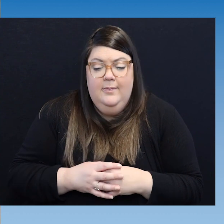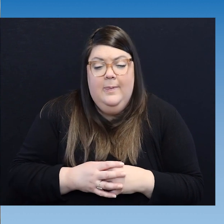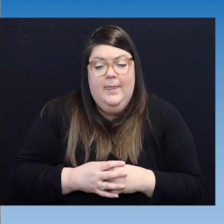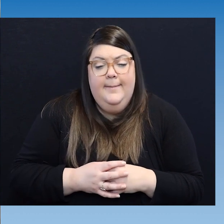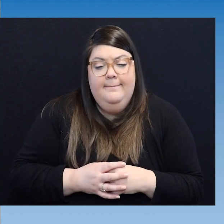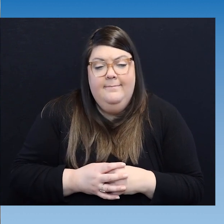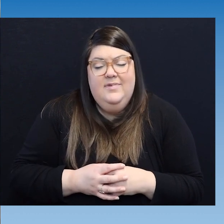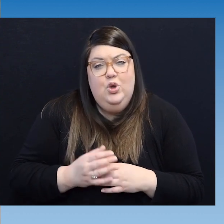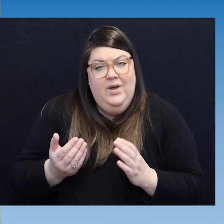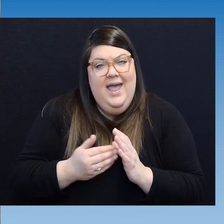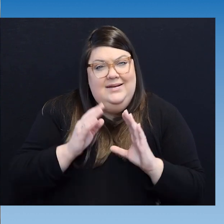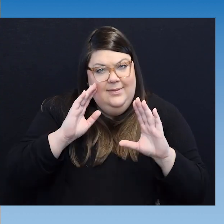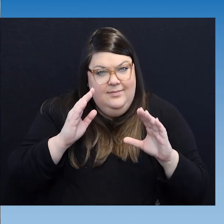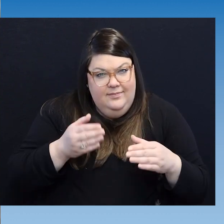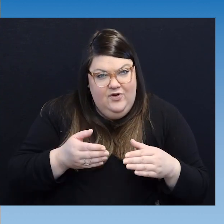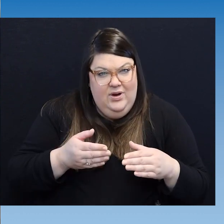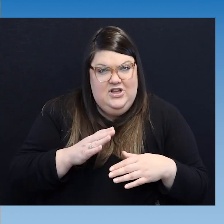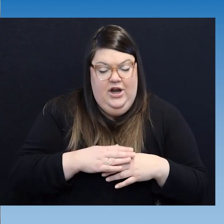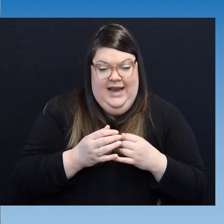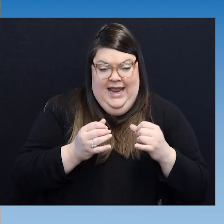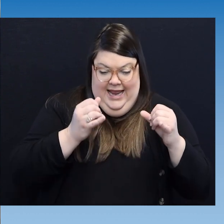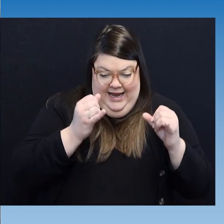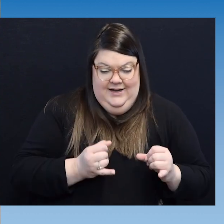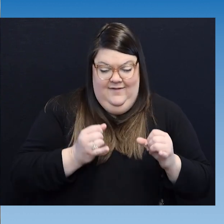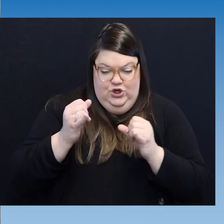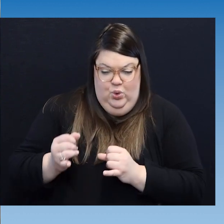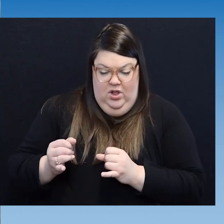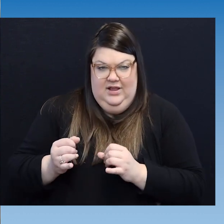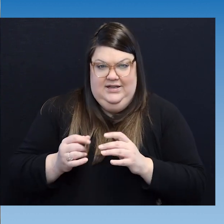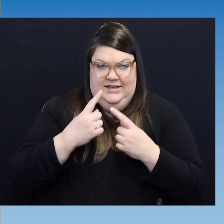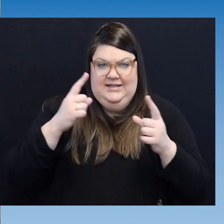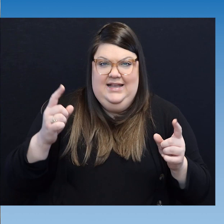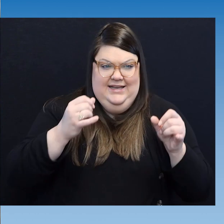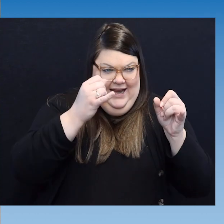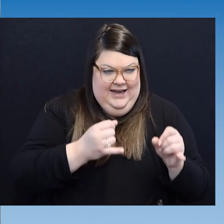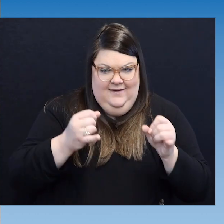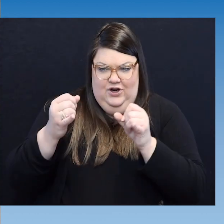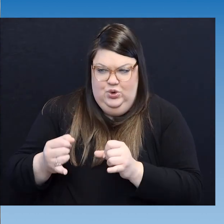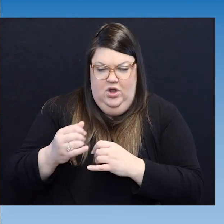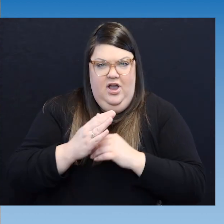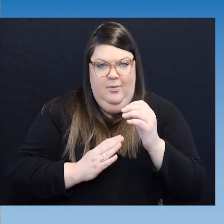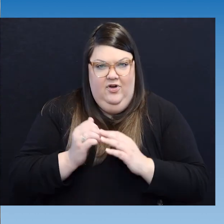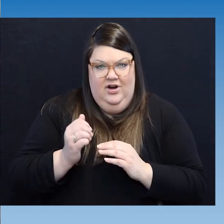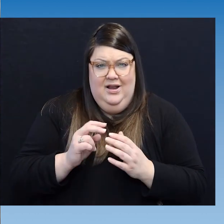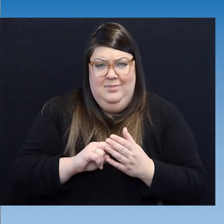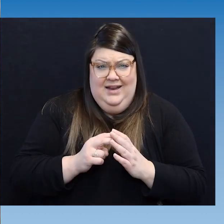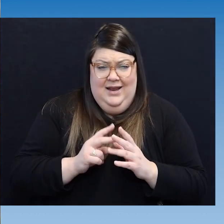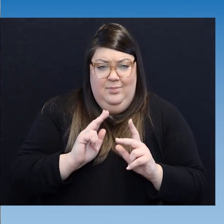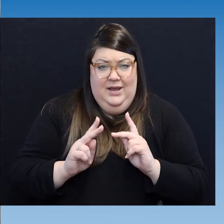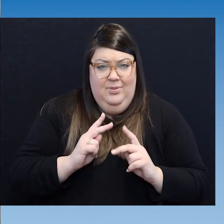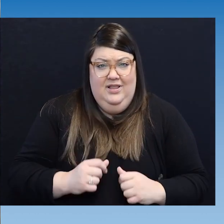the importance of individual success, individual comfort, that is rendering ultimately people's lives at the end of their